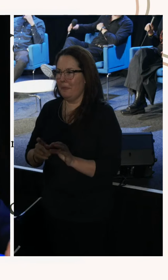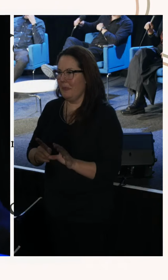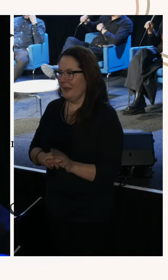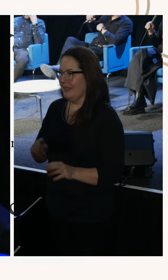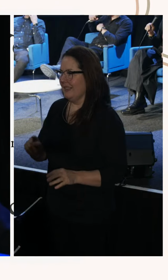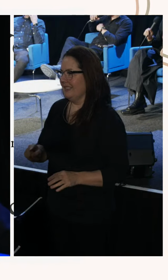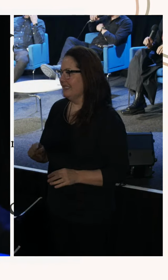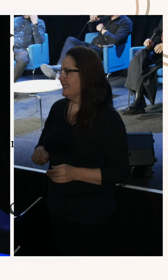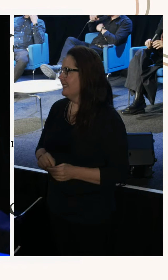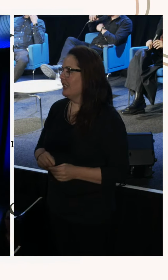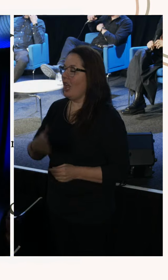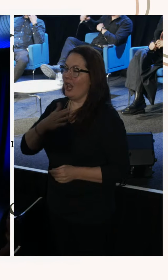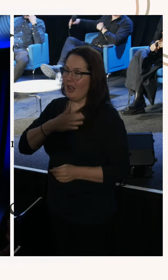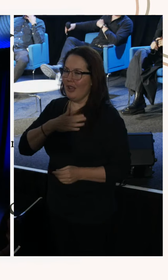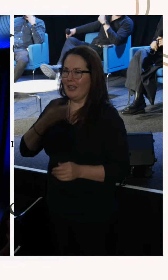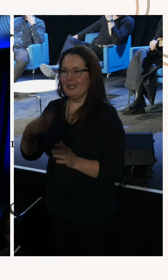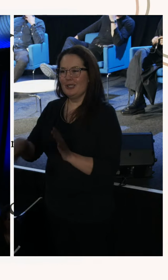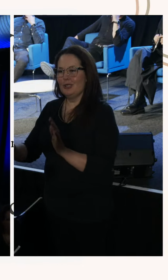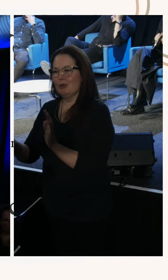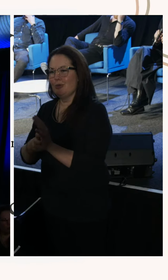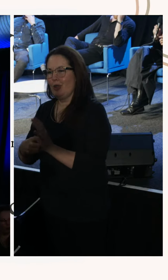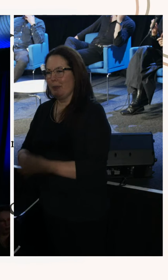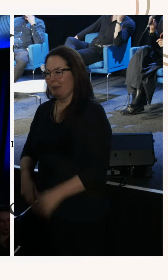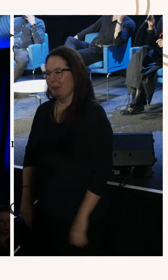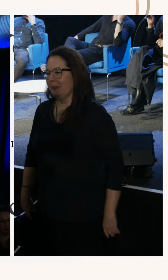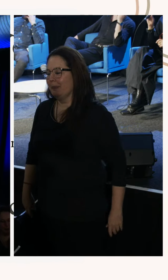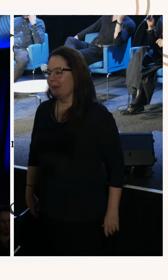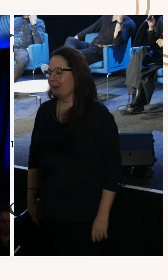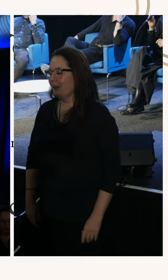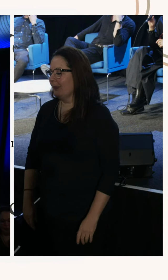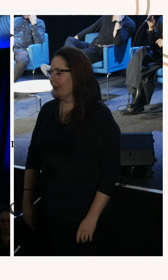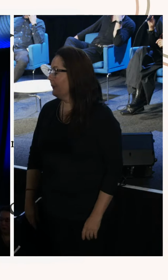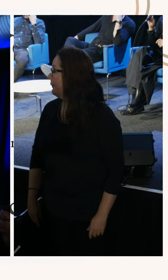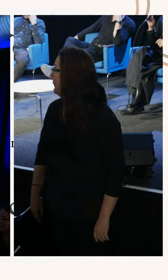the issue. Like and subscribe, please.